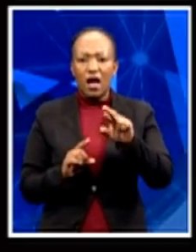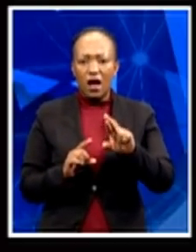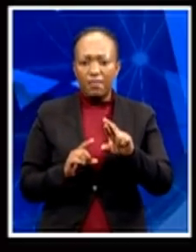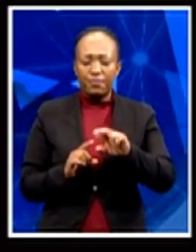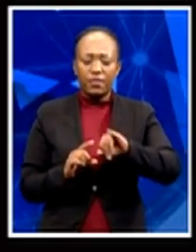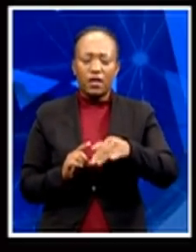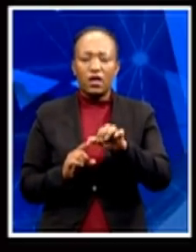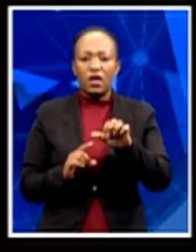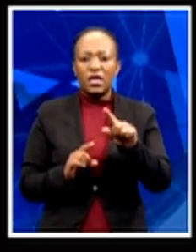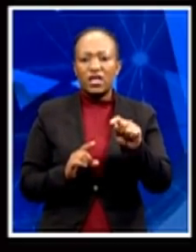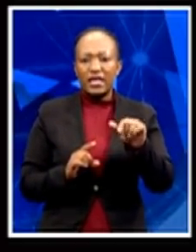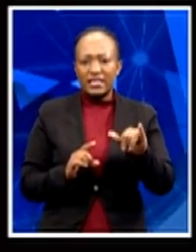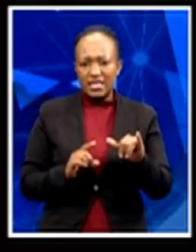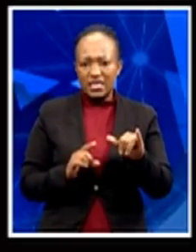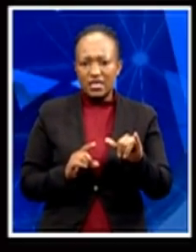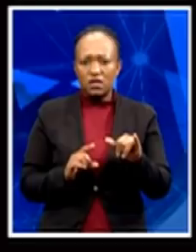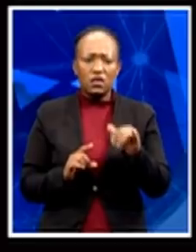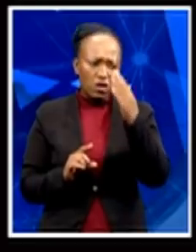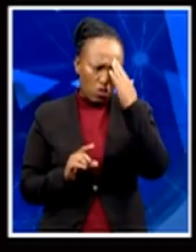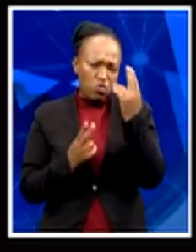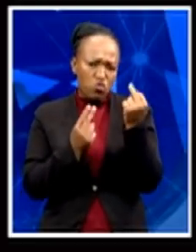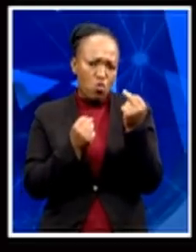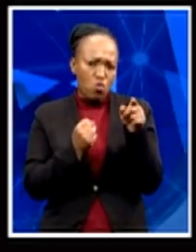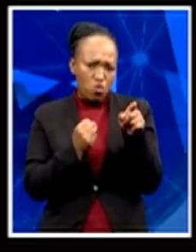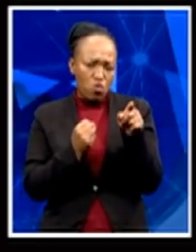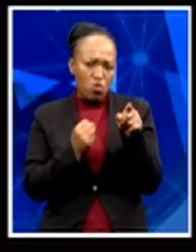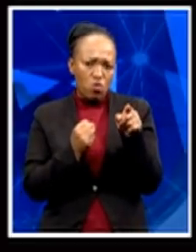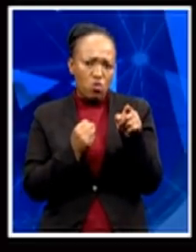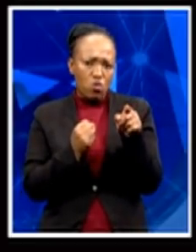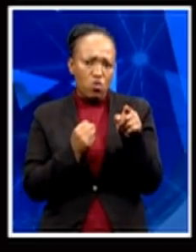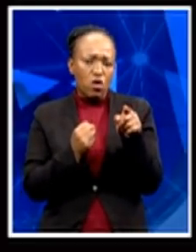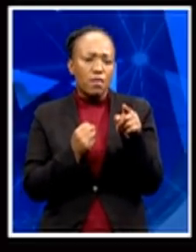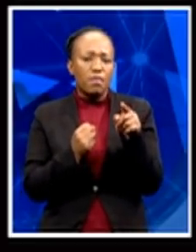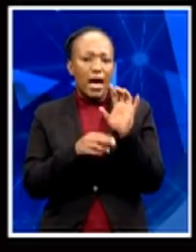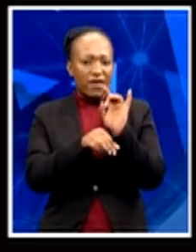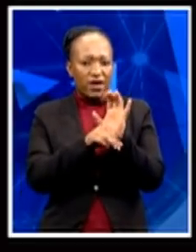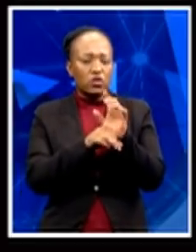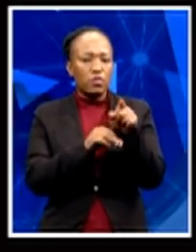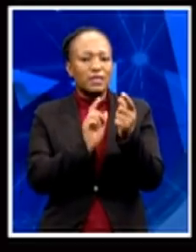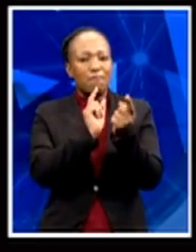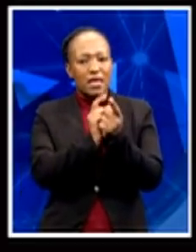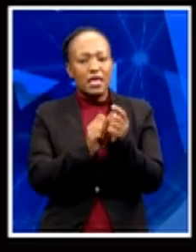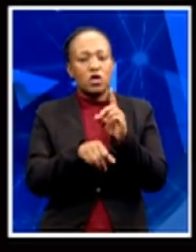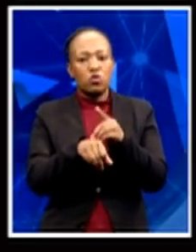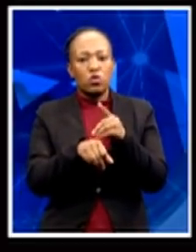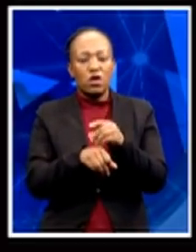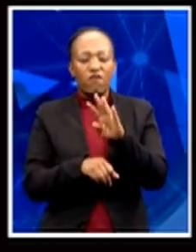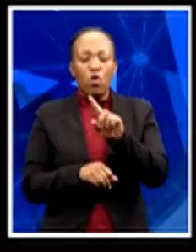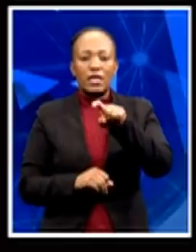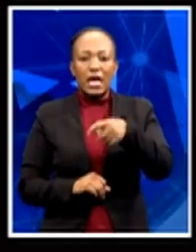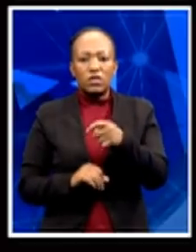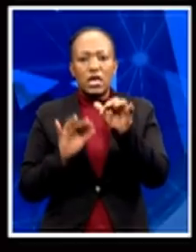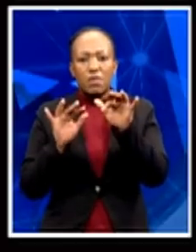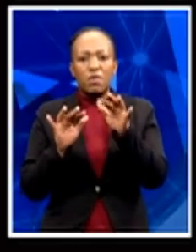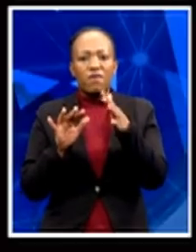been put in the hot seat. I would advise that you should go and meet this doctor. 4,000 patients were treated. Not a single one went to hospital.